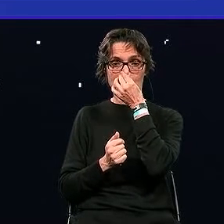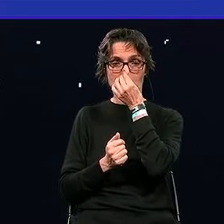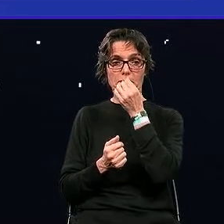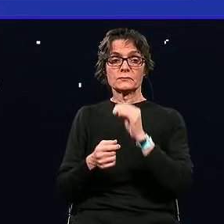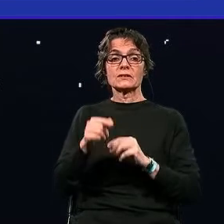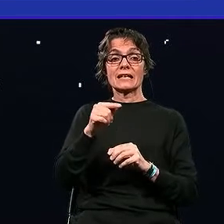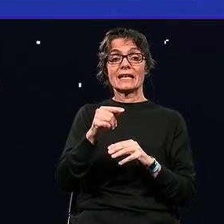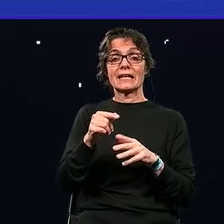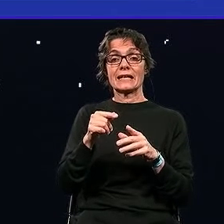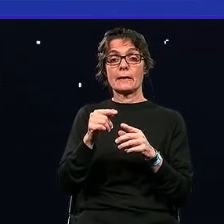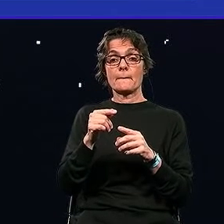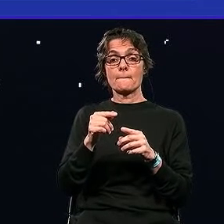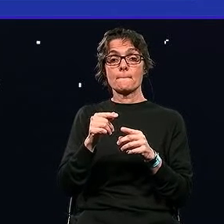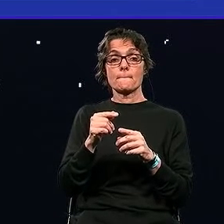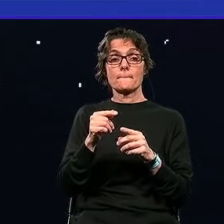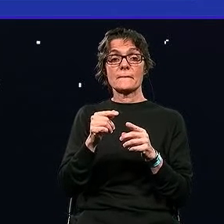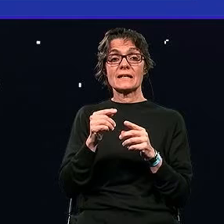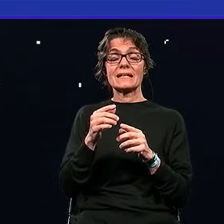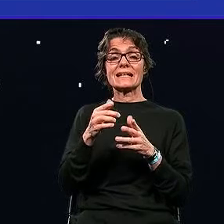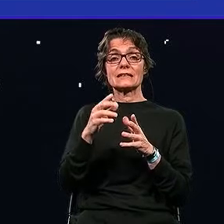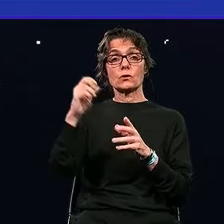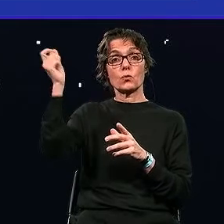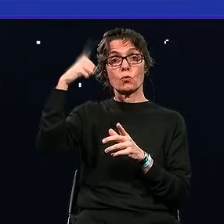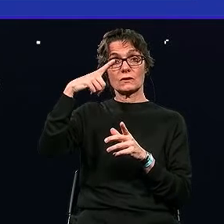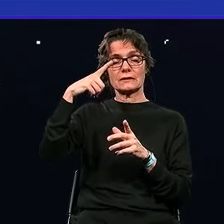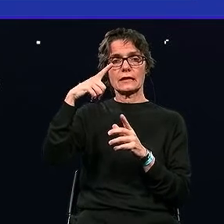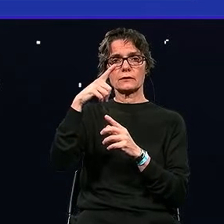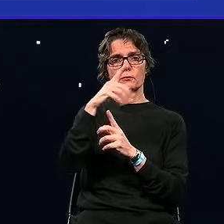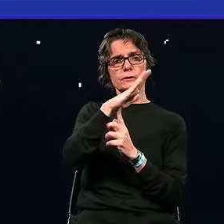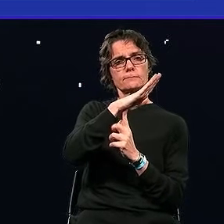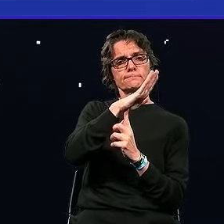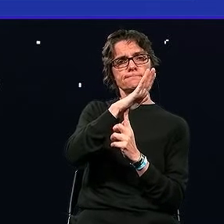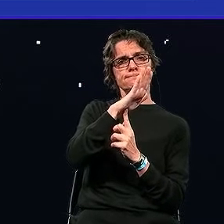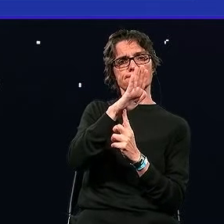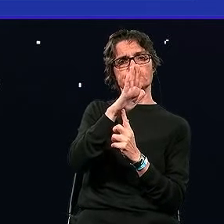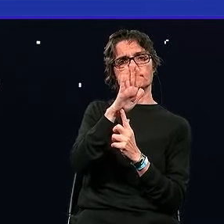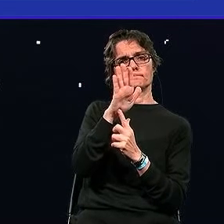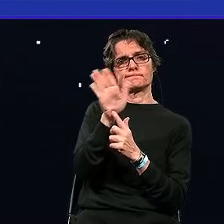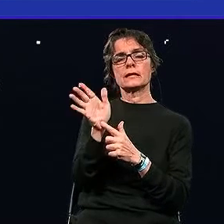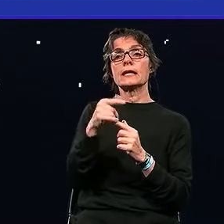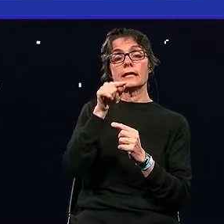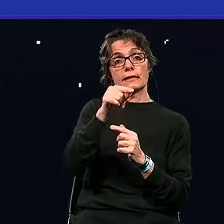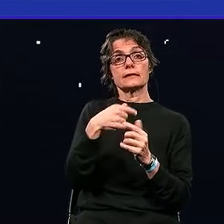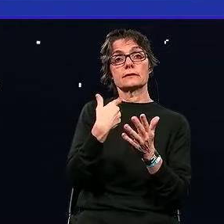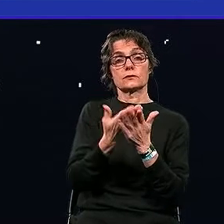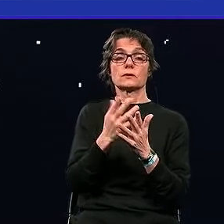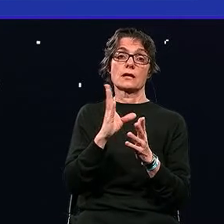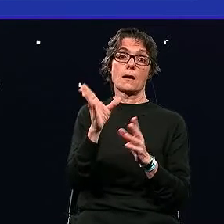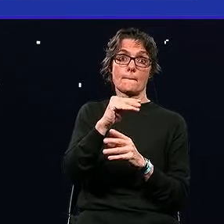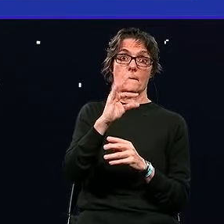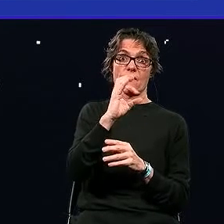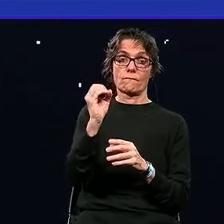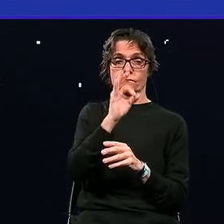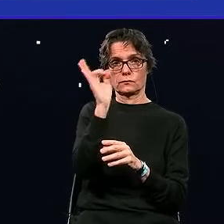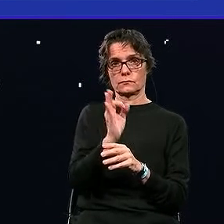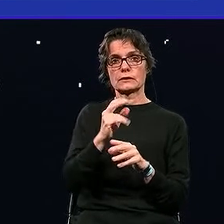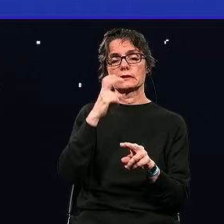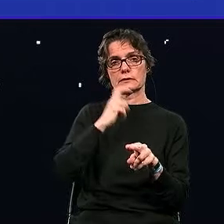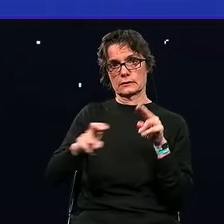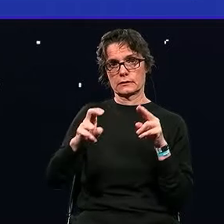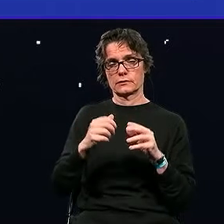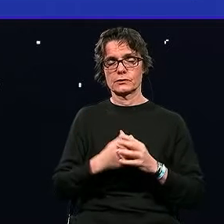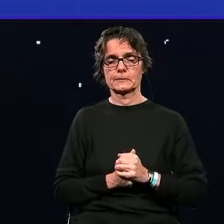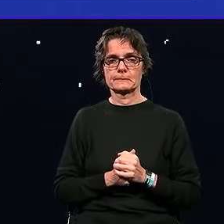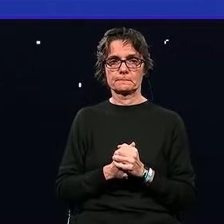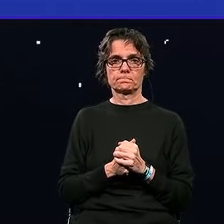solar panels that actually track the sun through the day, you can get up to about 40% more energy out of those solar panels.